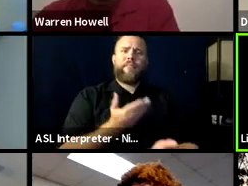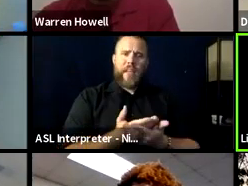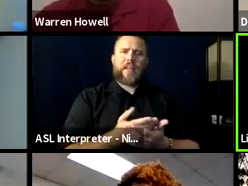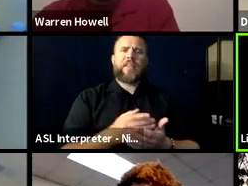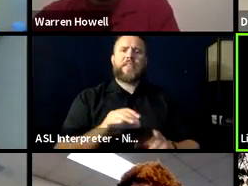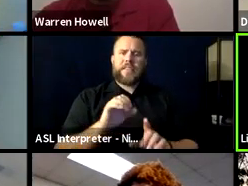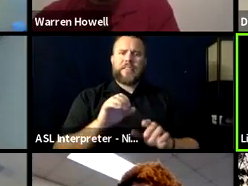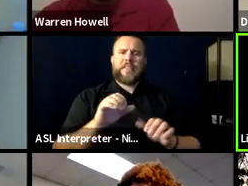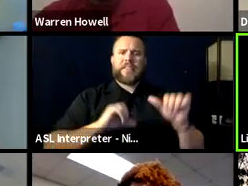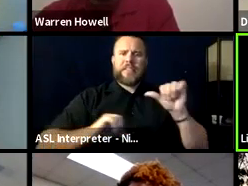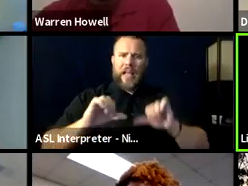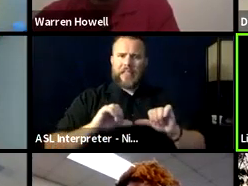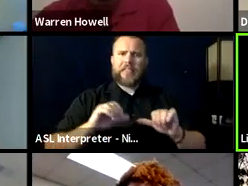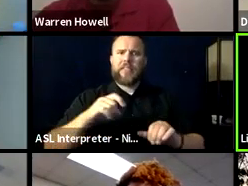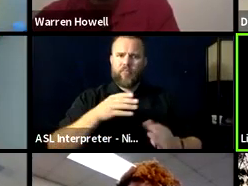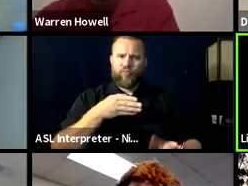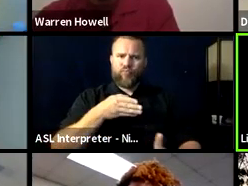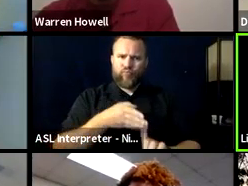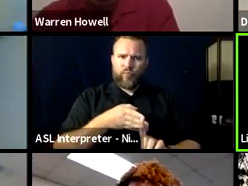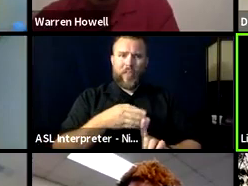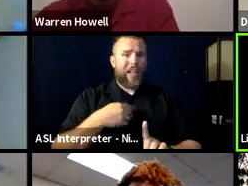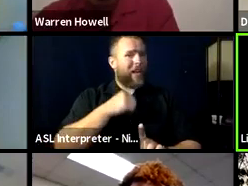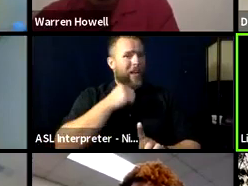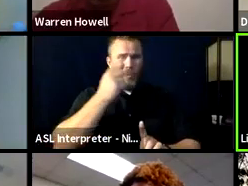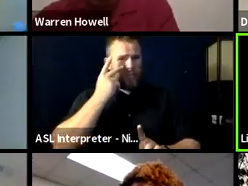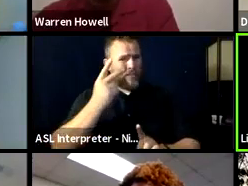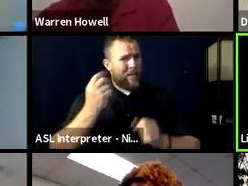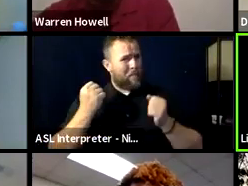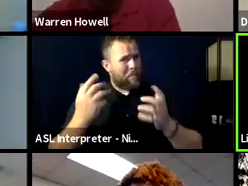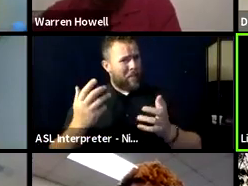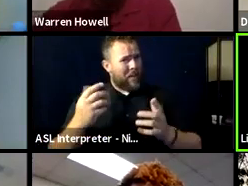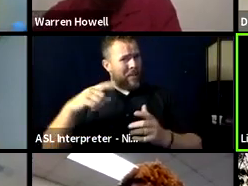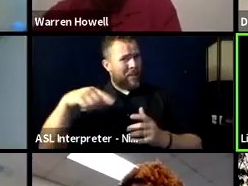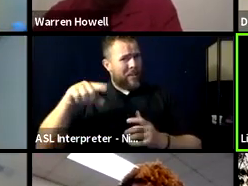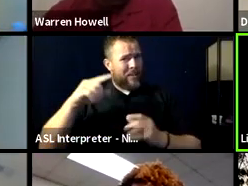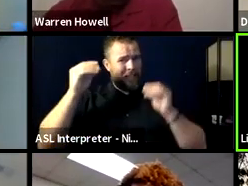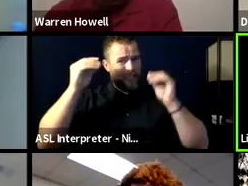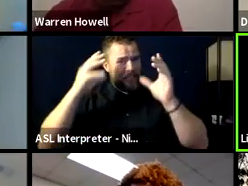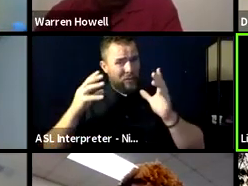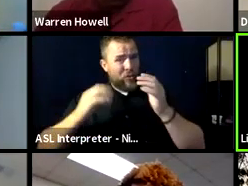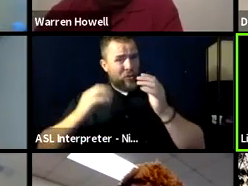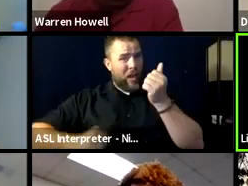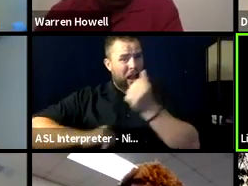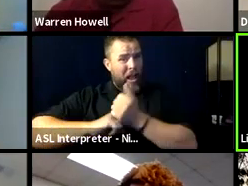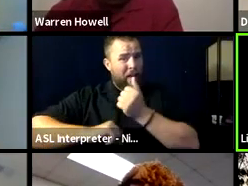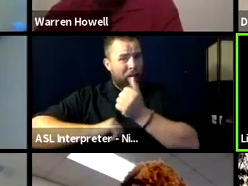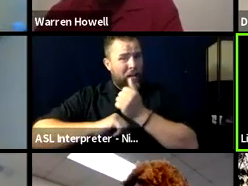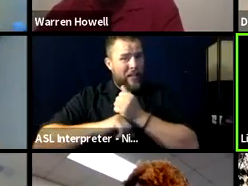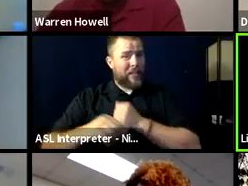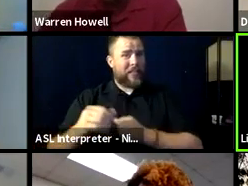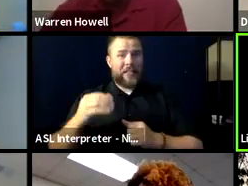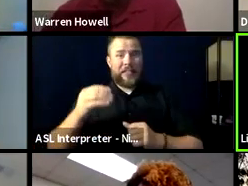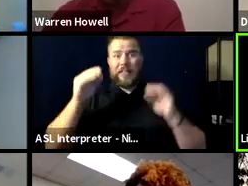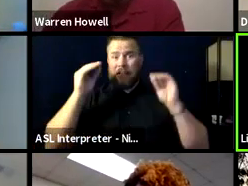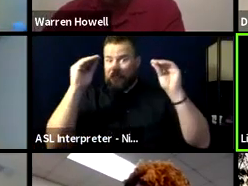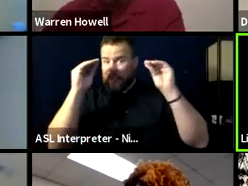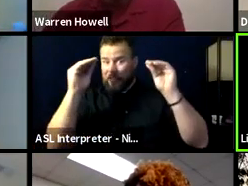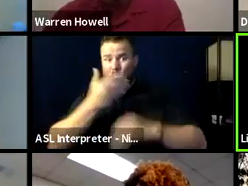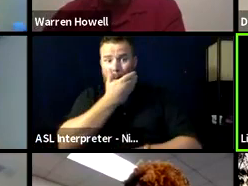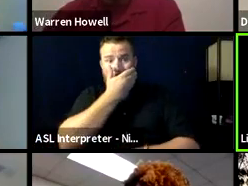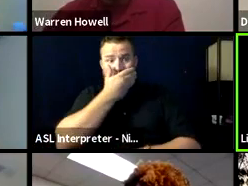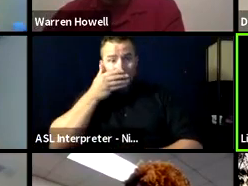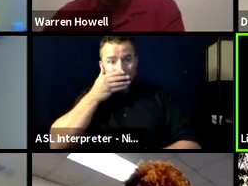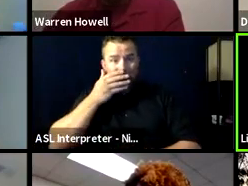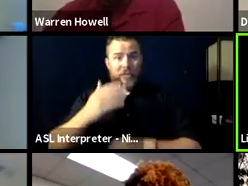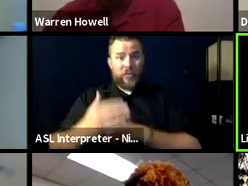safe. And I don't see teachers advocating that teaching with masks, shields, and maintaining social distance is in the best interest of our